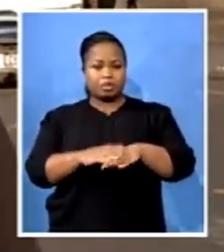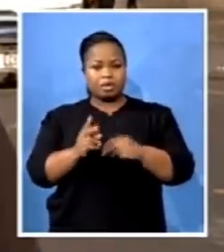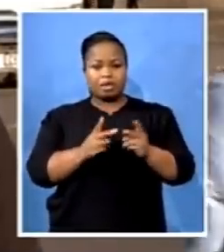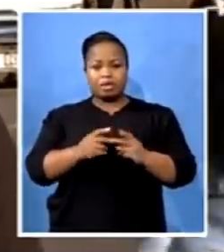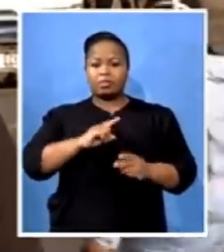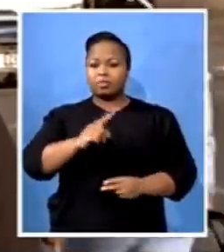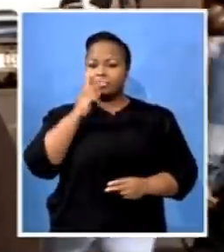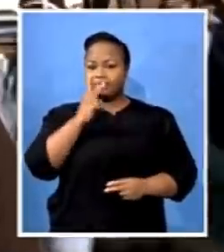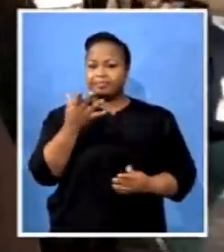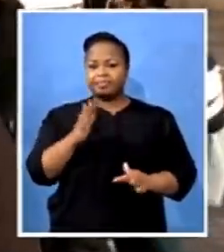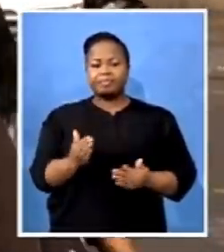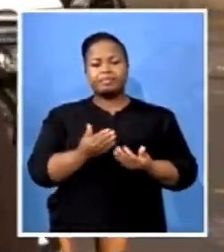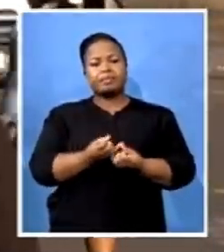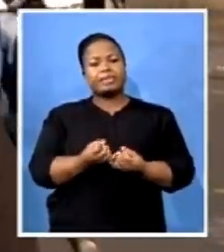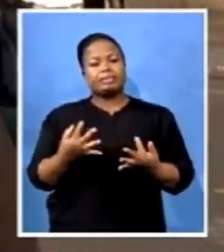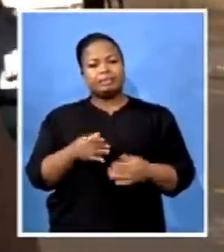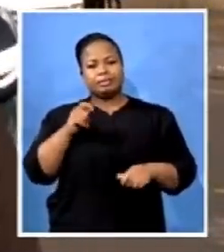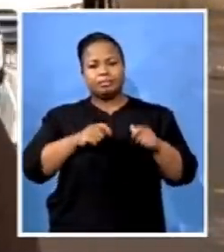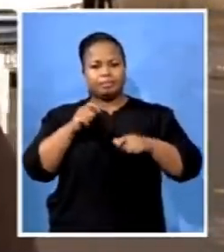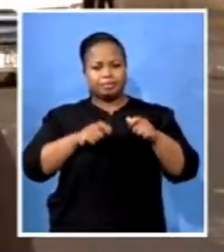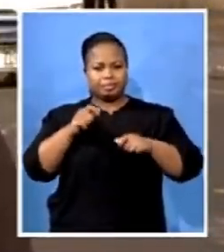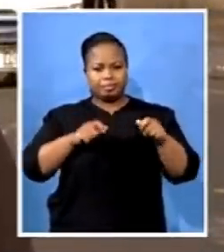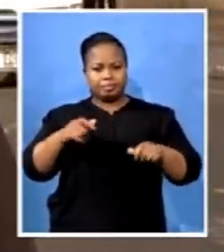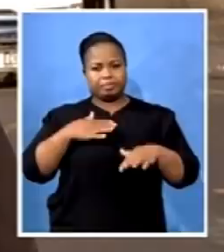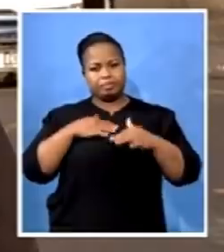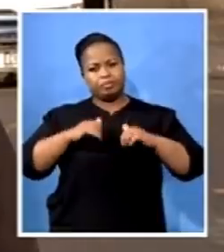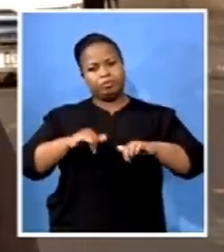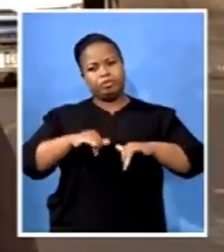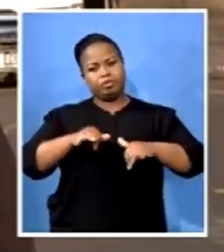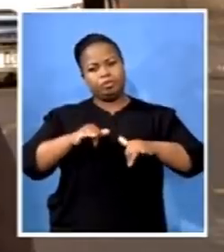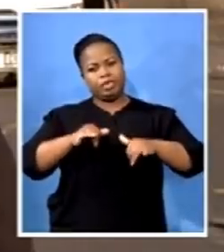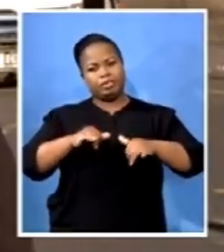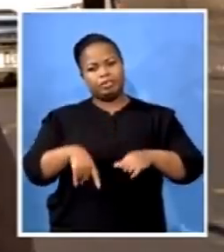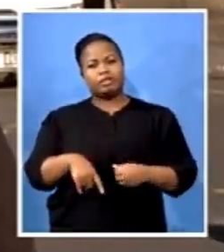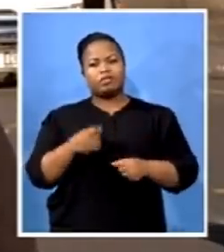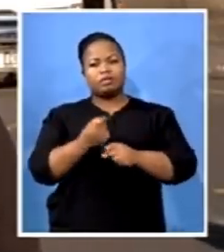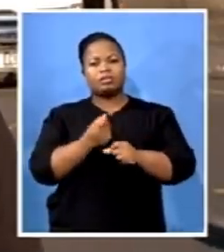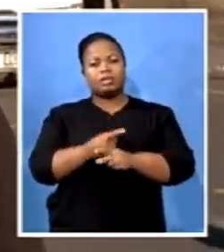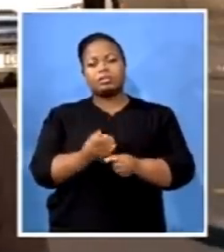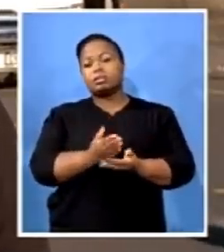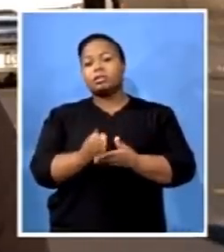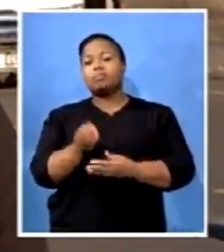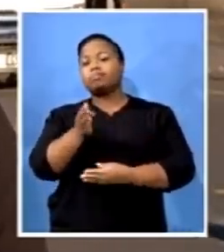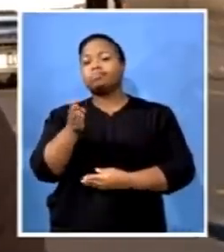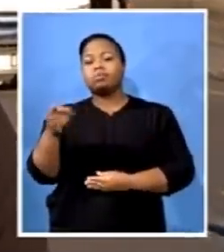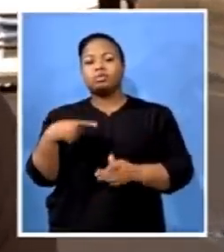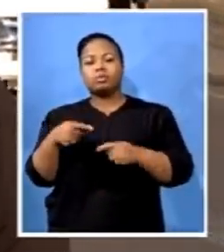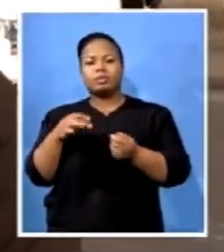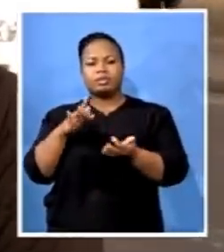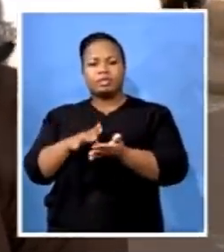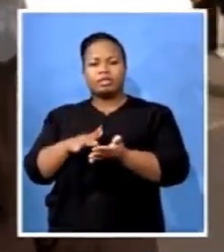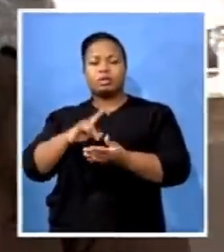people standing and waiting at banks as well as shopping centres, I suppose, because the social grants are also being paid out